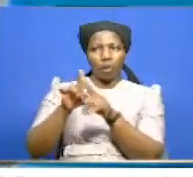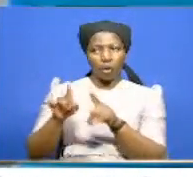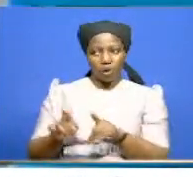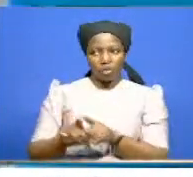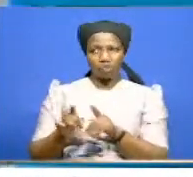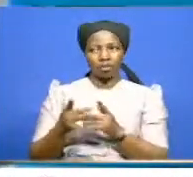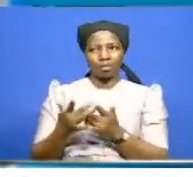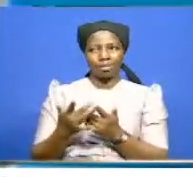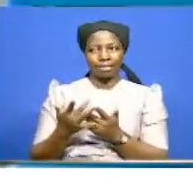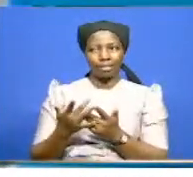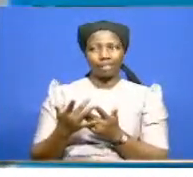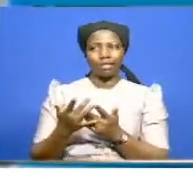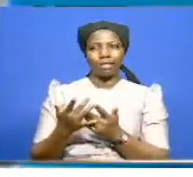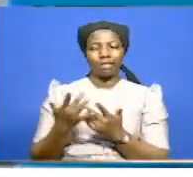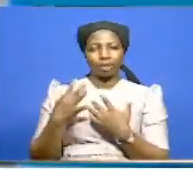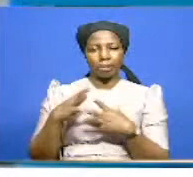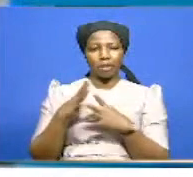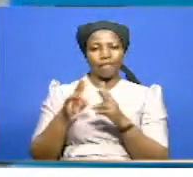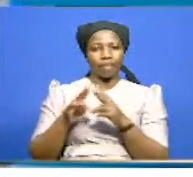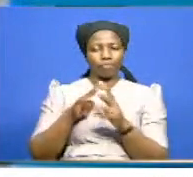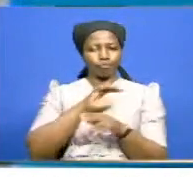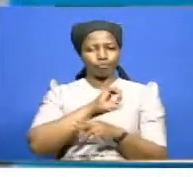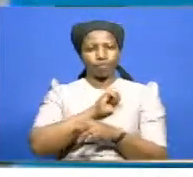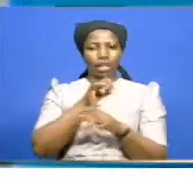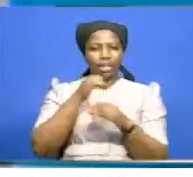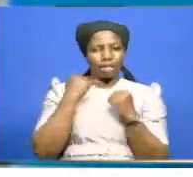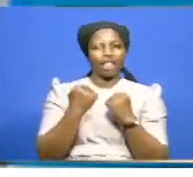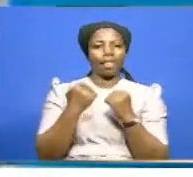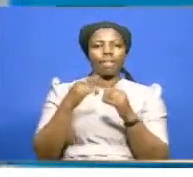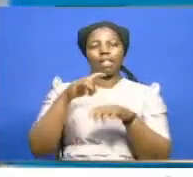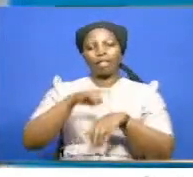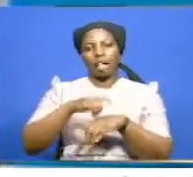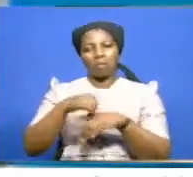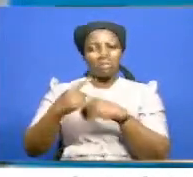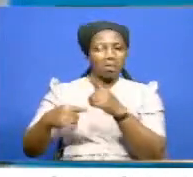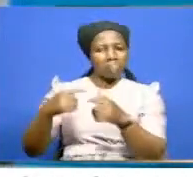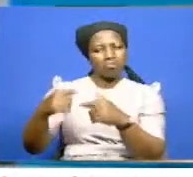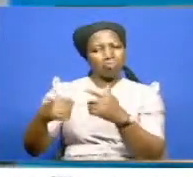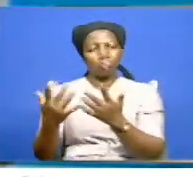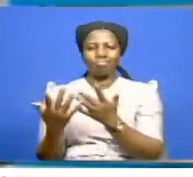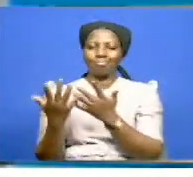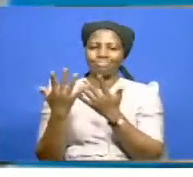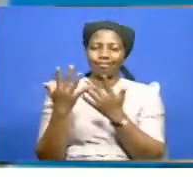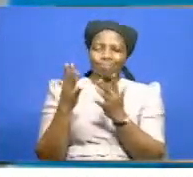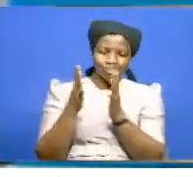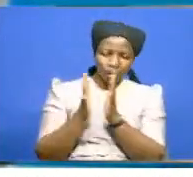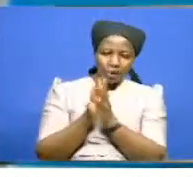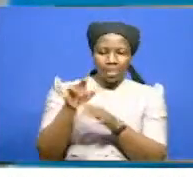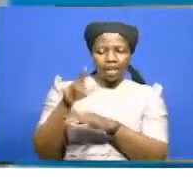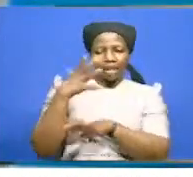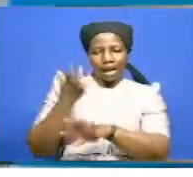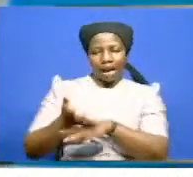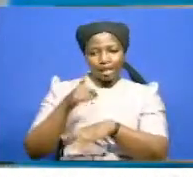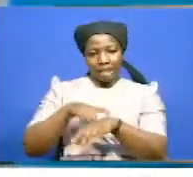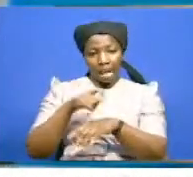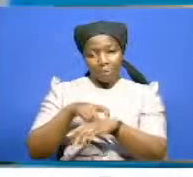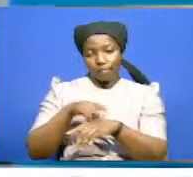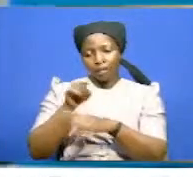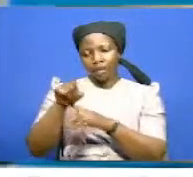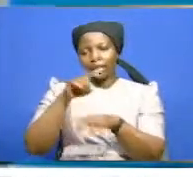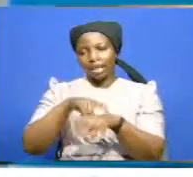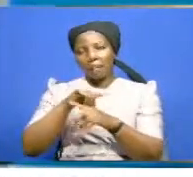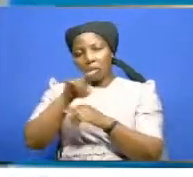resilient. And as we go through this turbulence, this is a time now that you pull